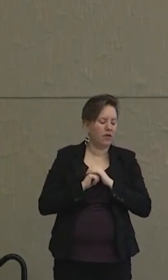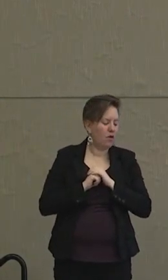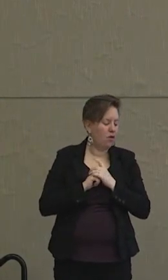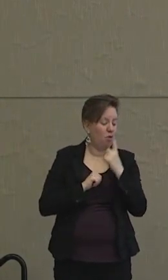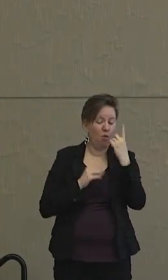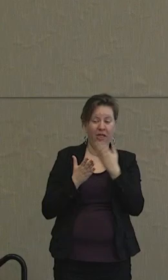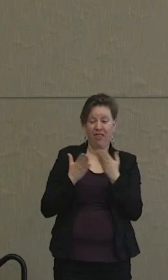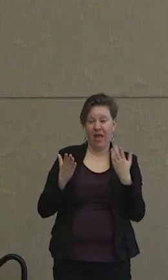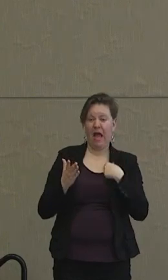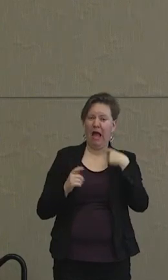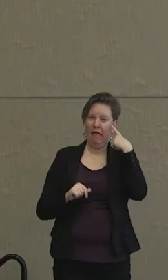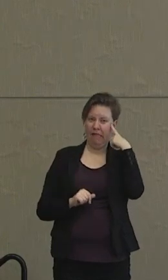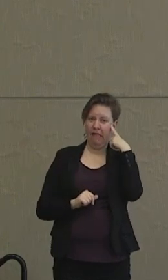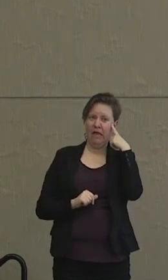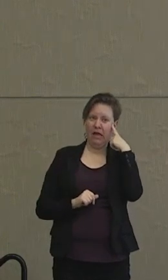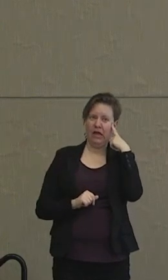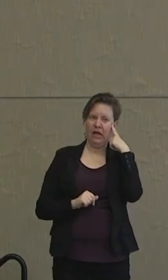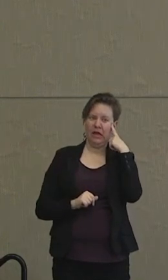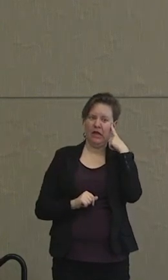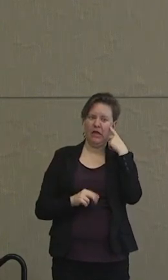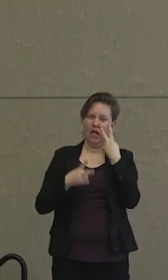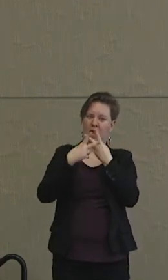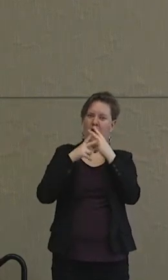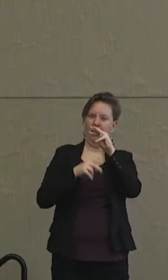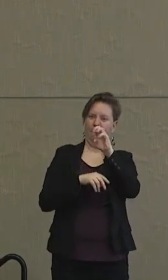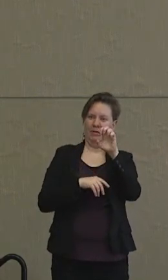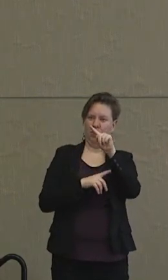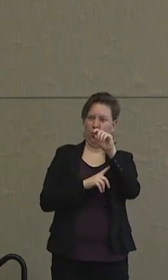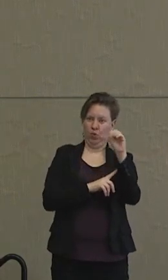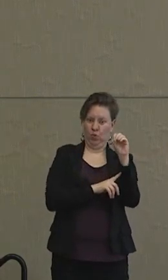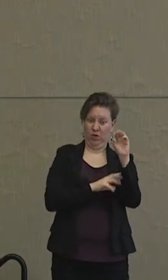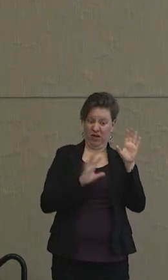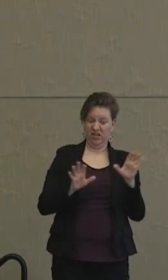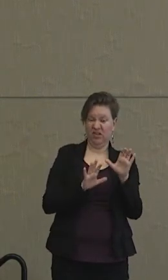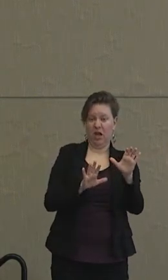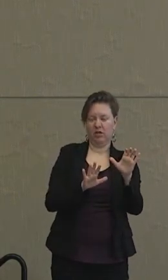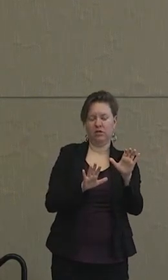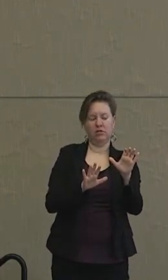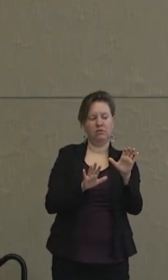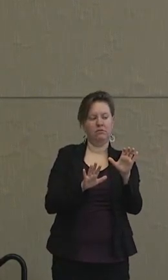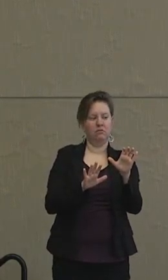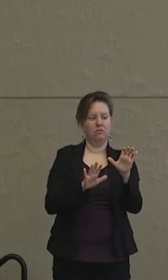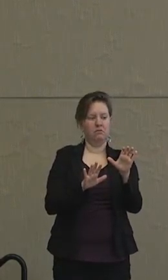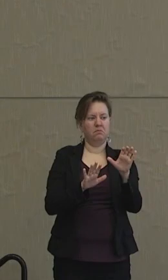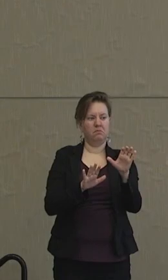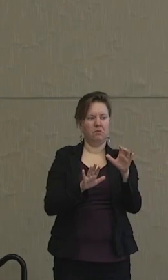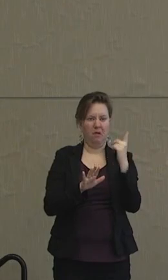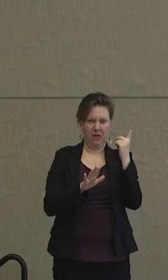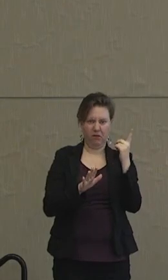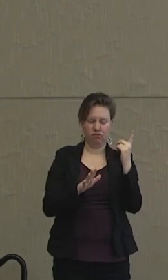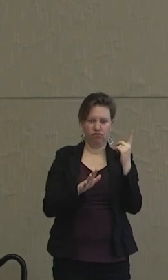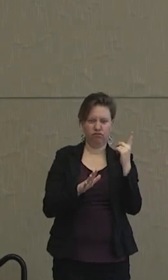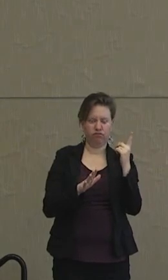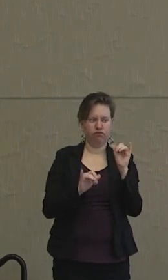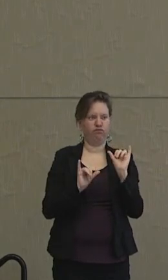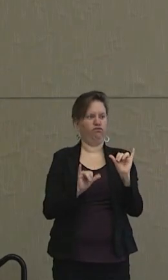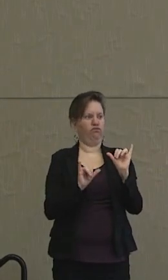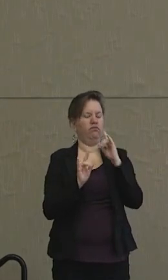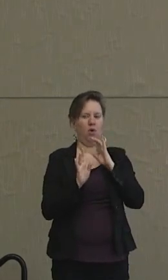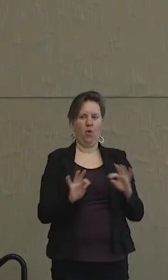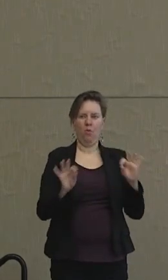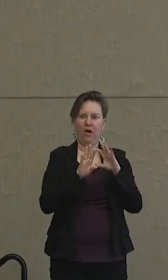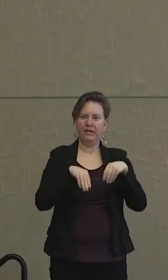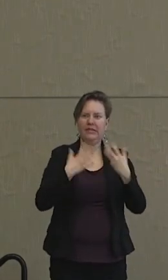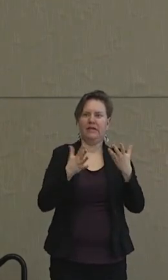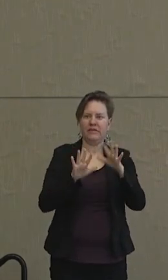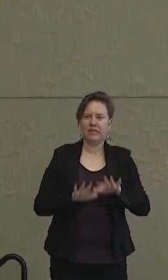One thing I do think that Me Too has done, it's done many things, but one of the things that it's done that has been profoundly important is give